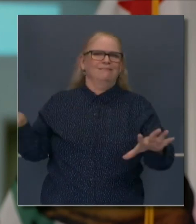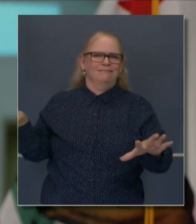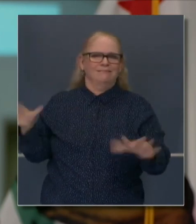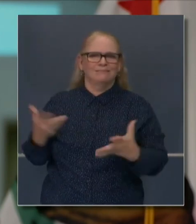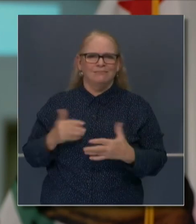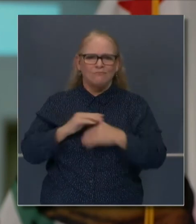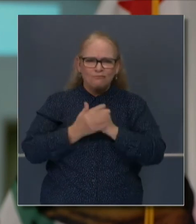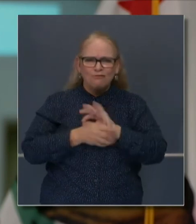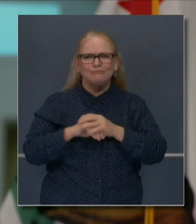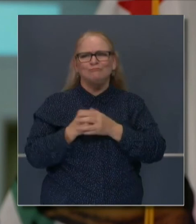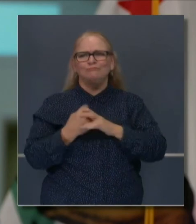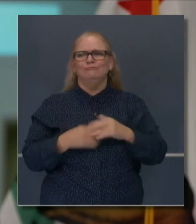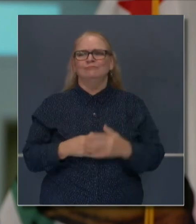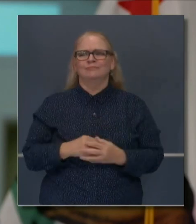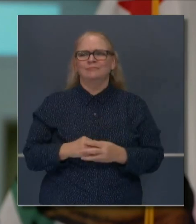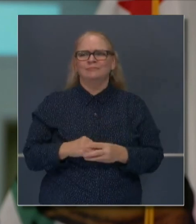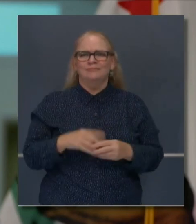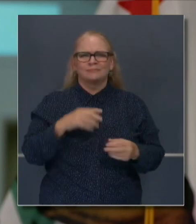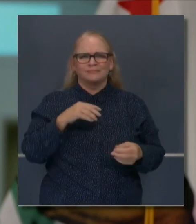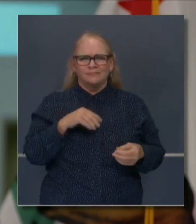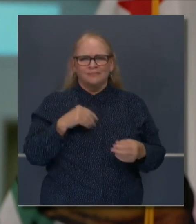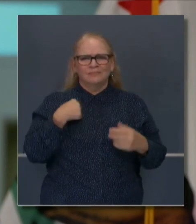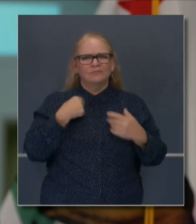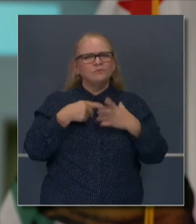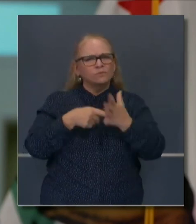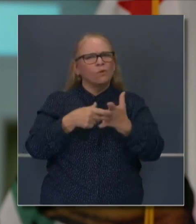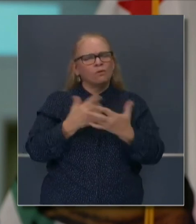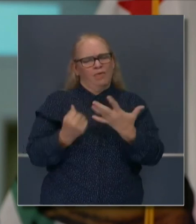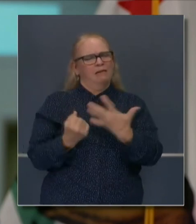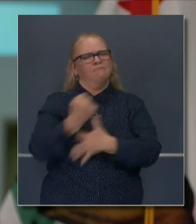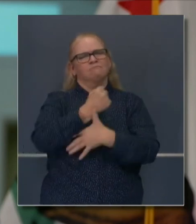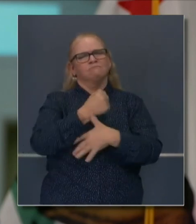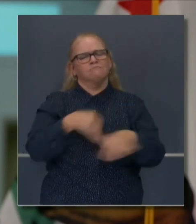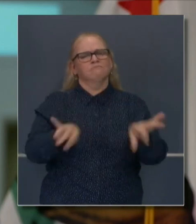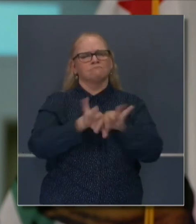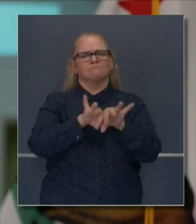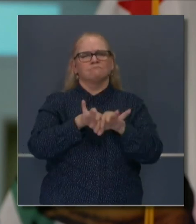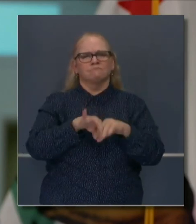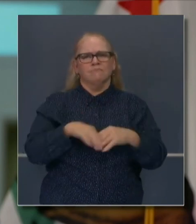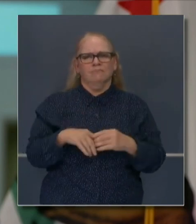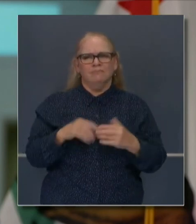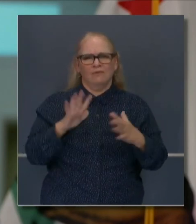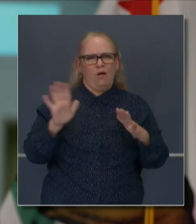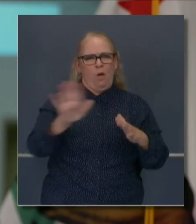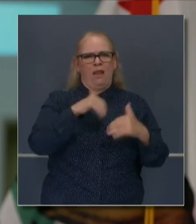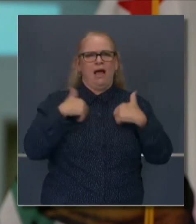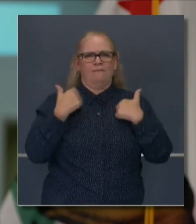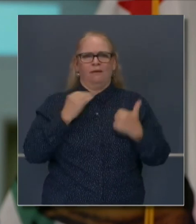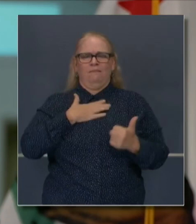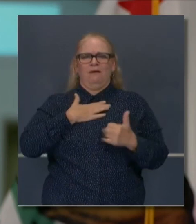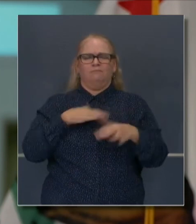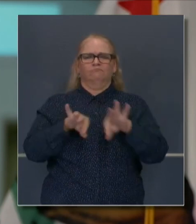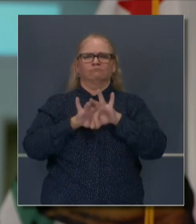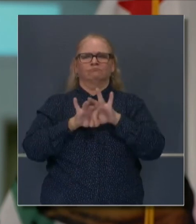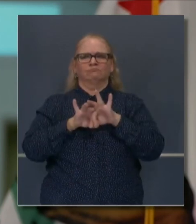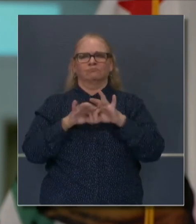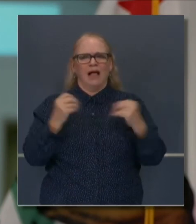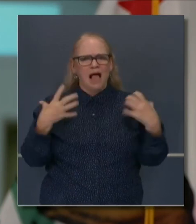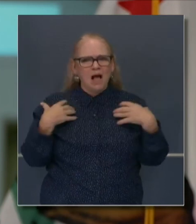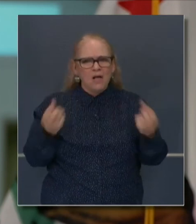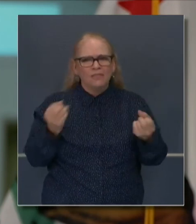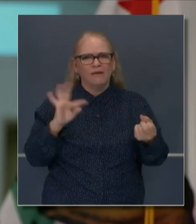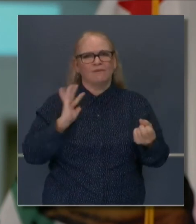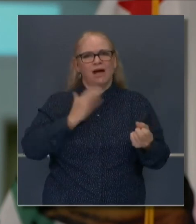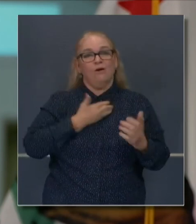lives that are lost. And we'll continue to update people as it relates to the health of our state and the health of this